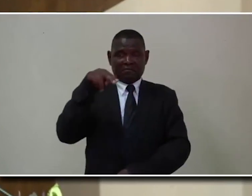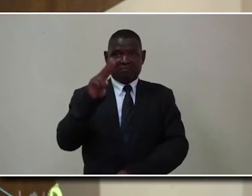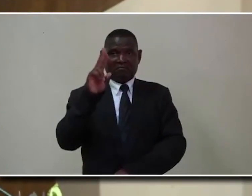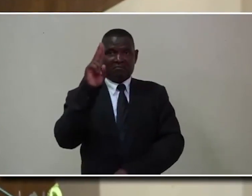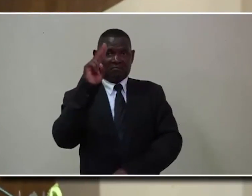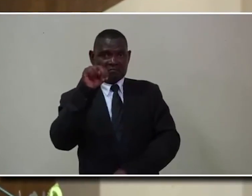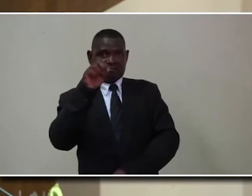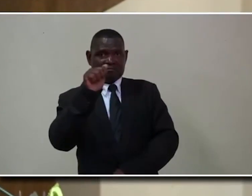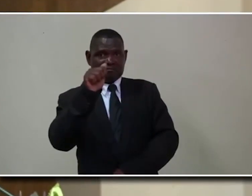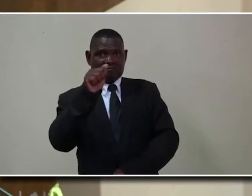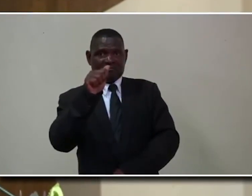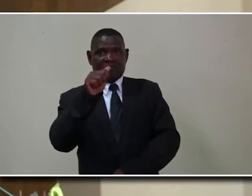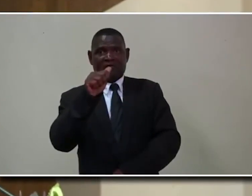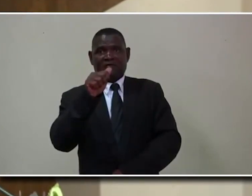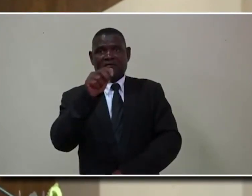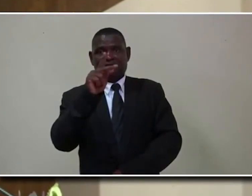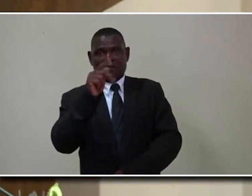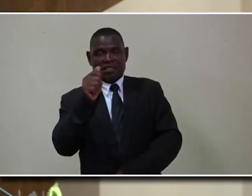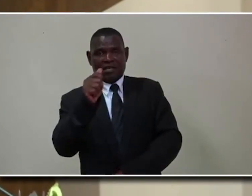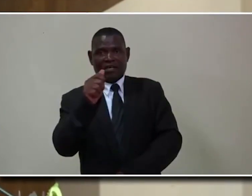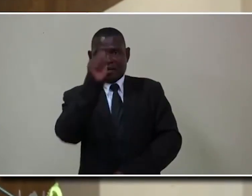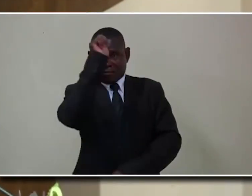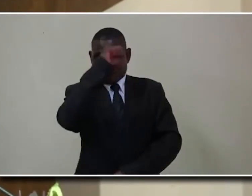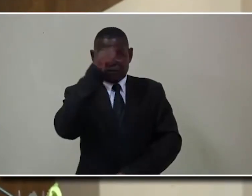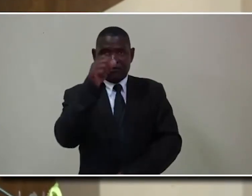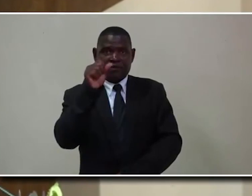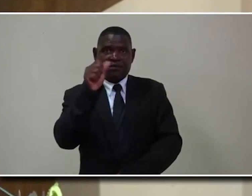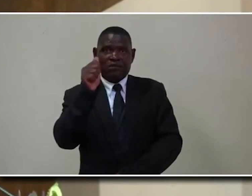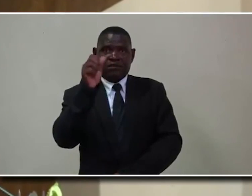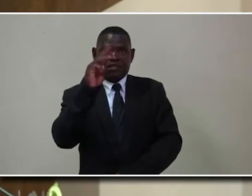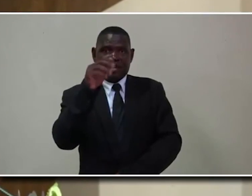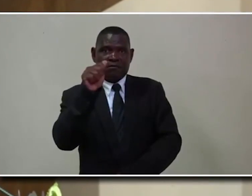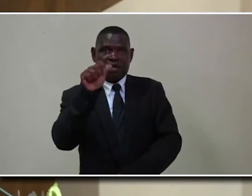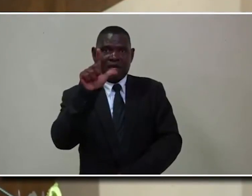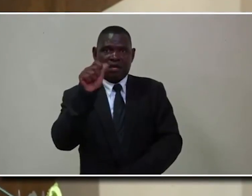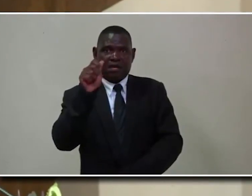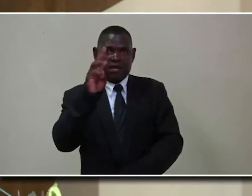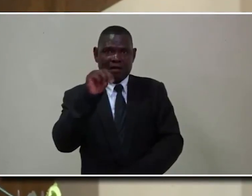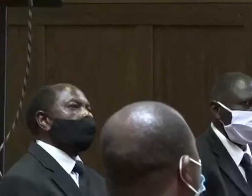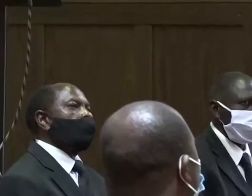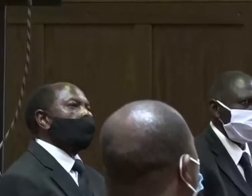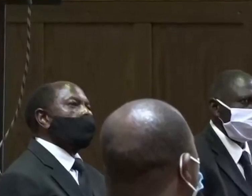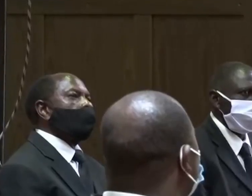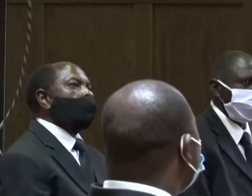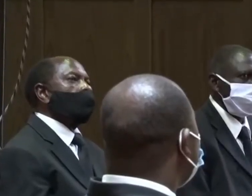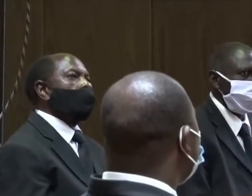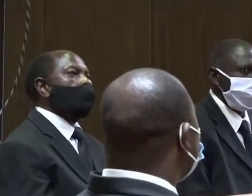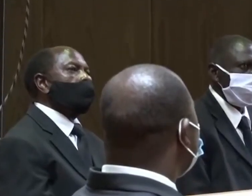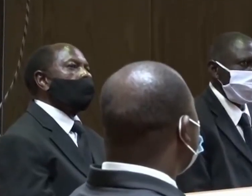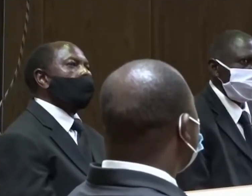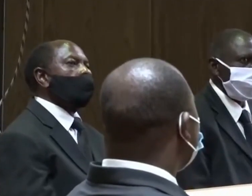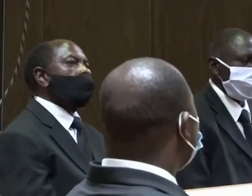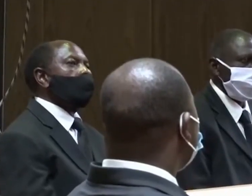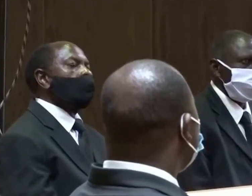Mutumwi Musaka. The Apostle Samalama. Mutumwi Samalama. The Apostle Sweta. Ndi mutumwi Sweta. And they are